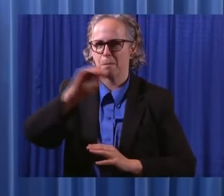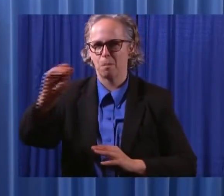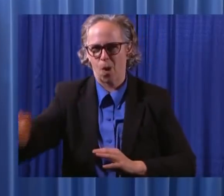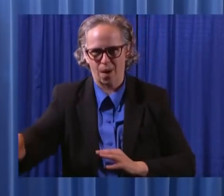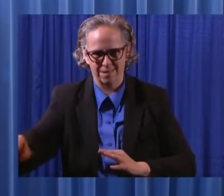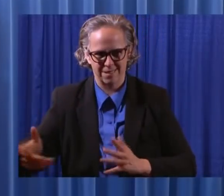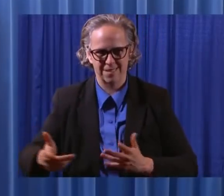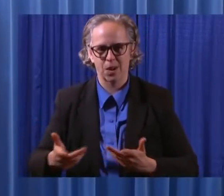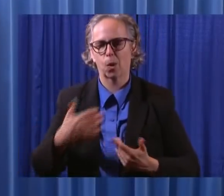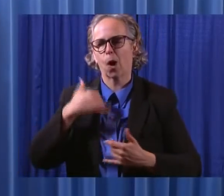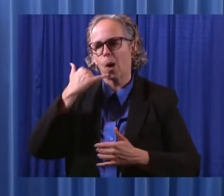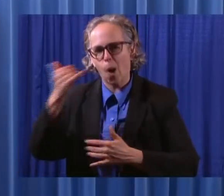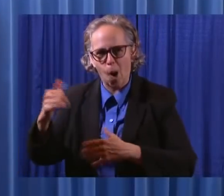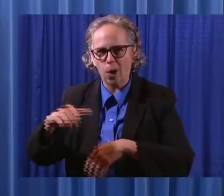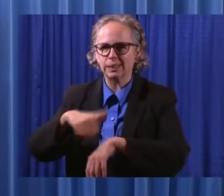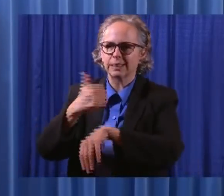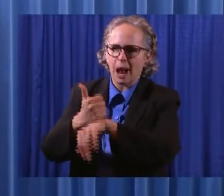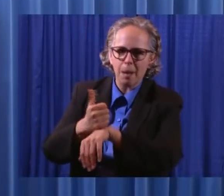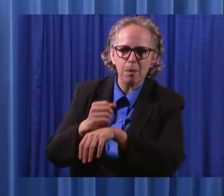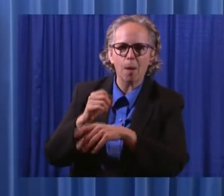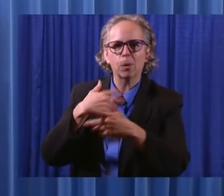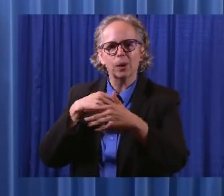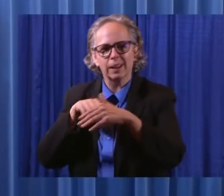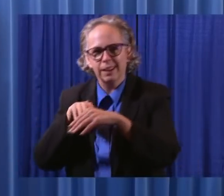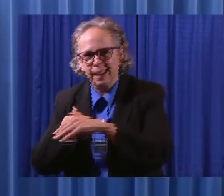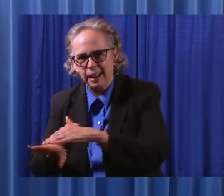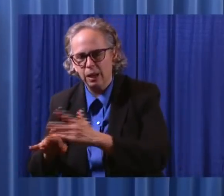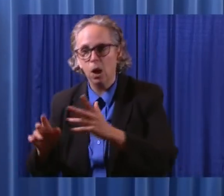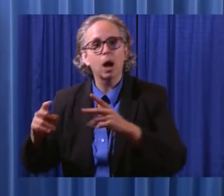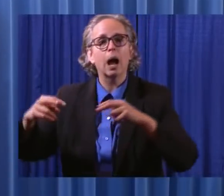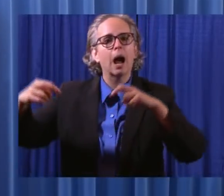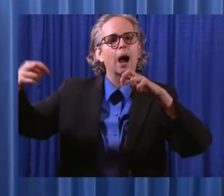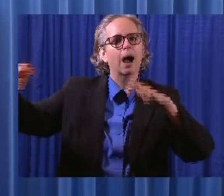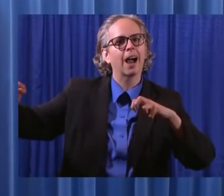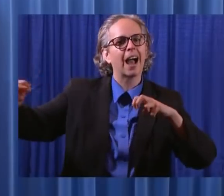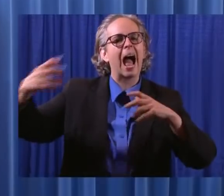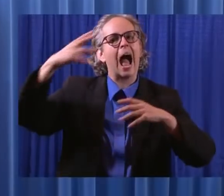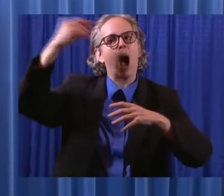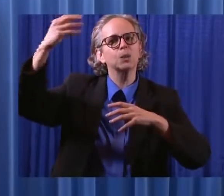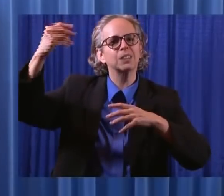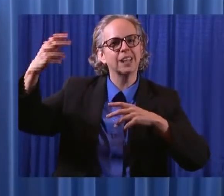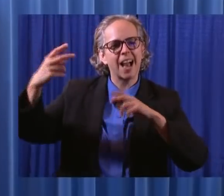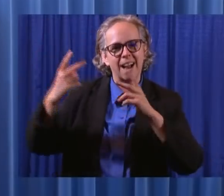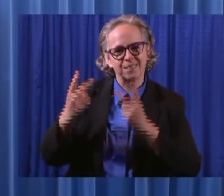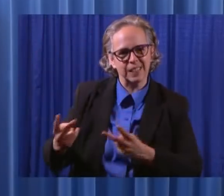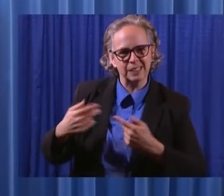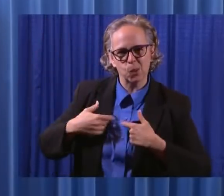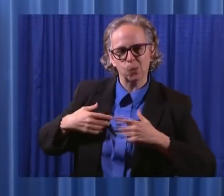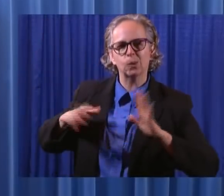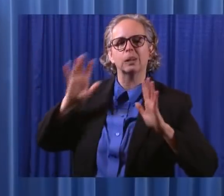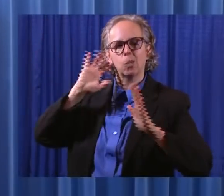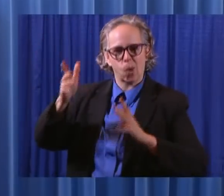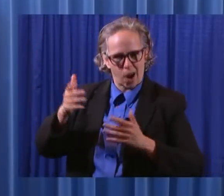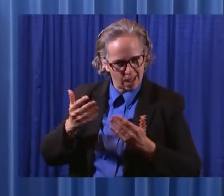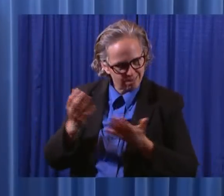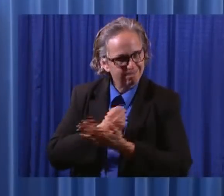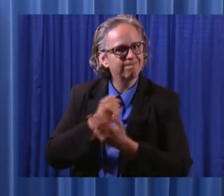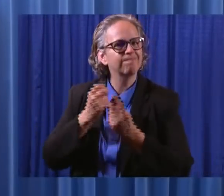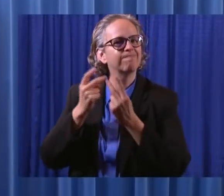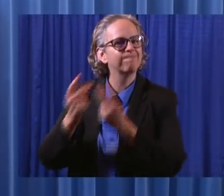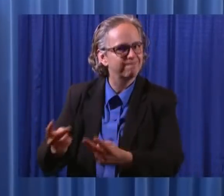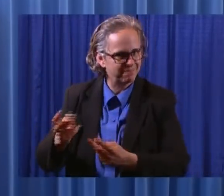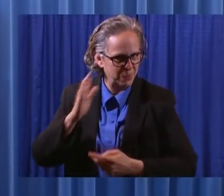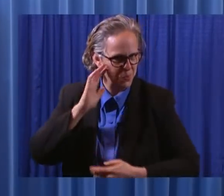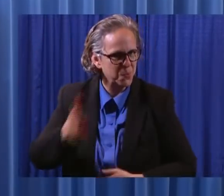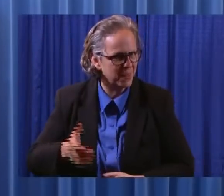can sit outside and talk for a period of time. So we're going to do that. So we will have